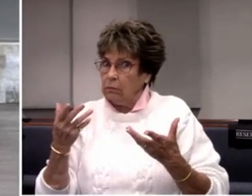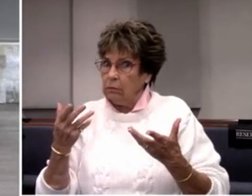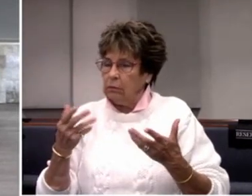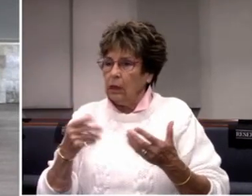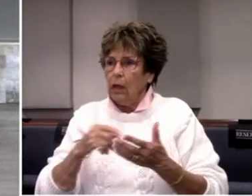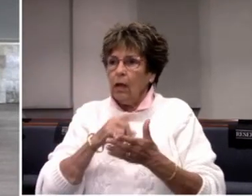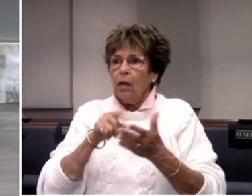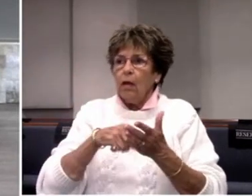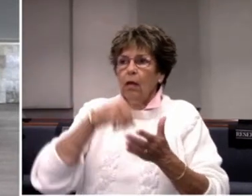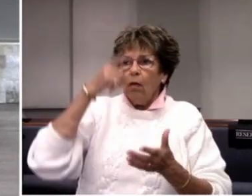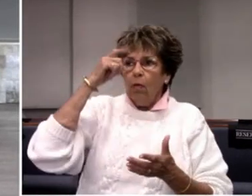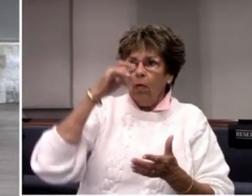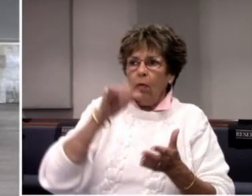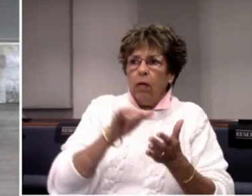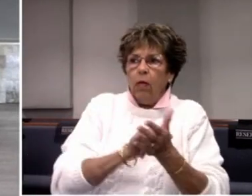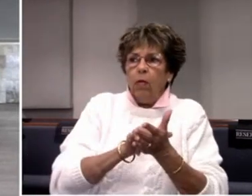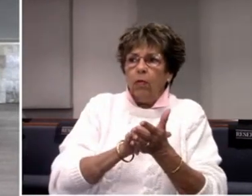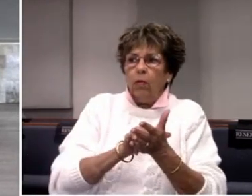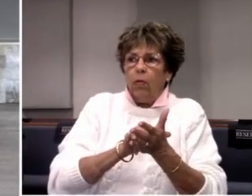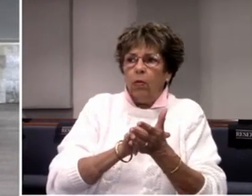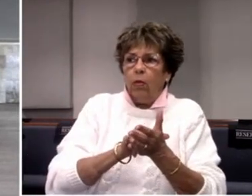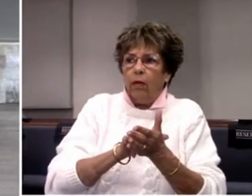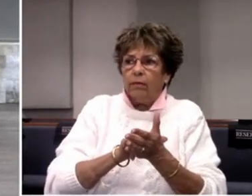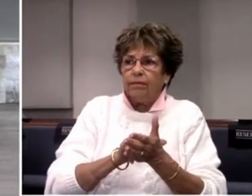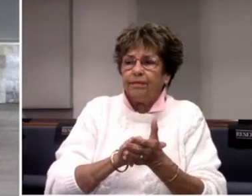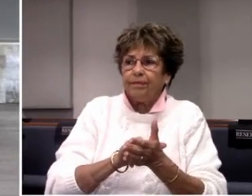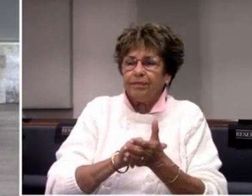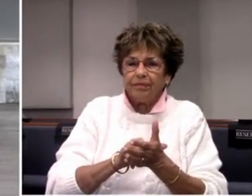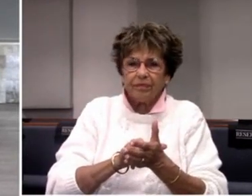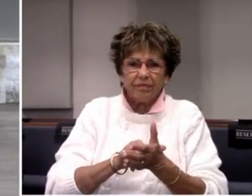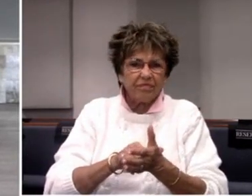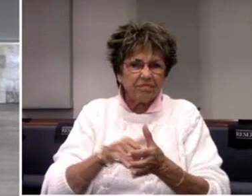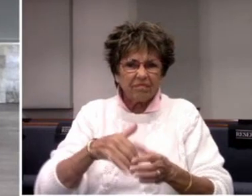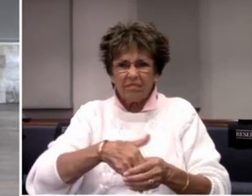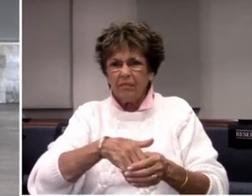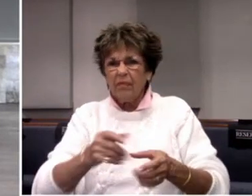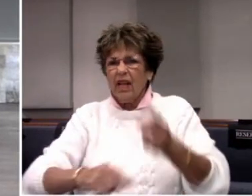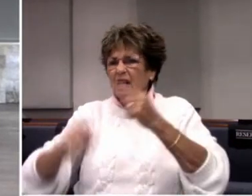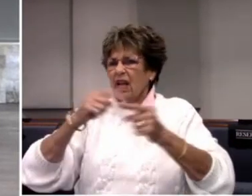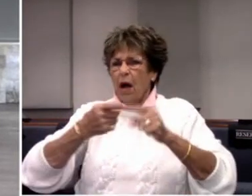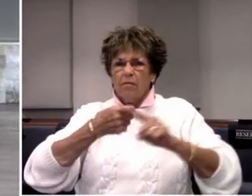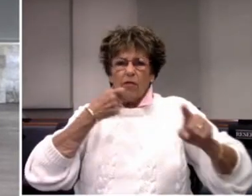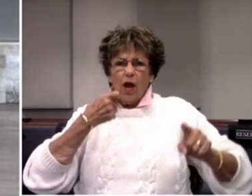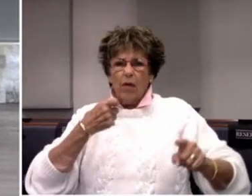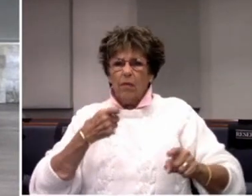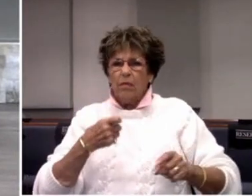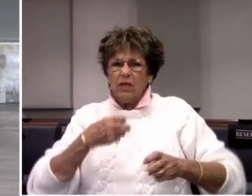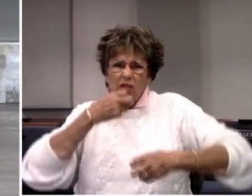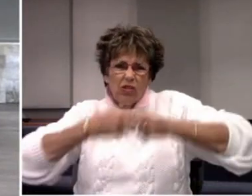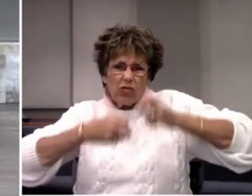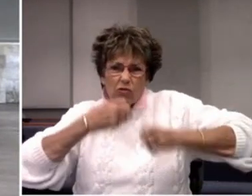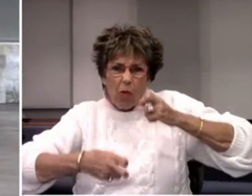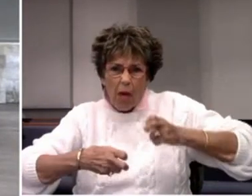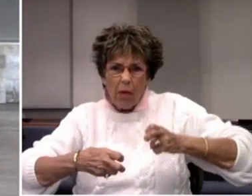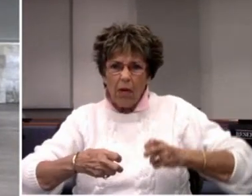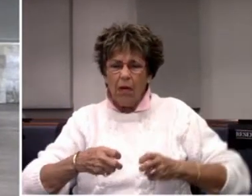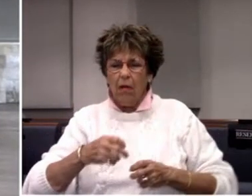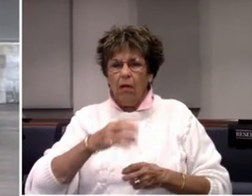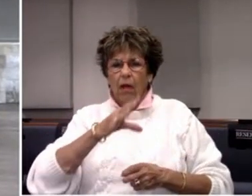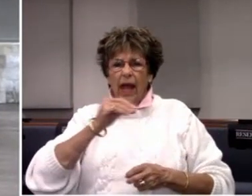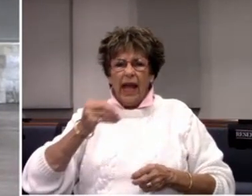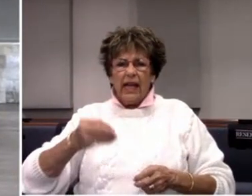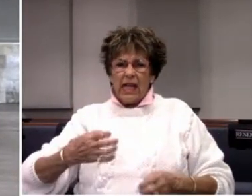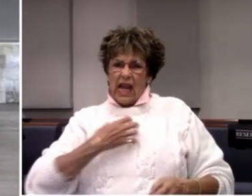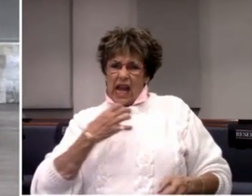that has works that come out of envy and strife and anger. Verse 16, for